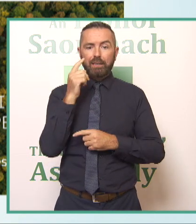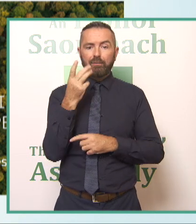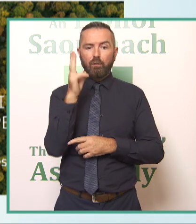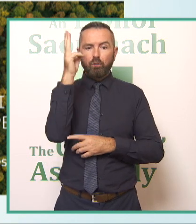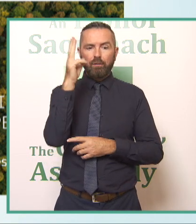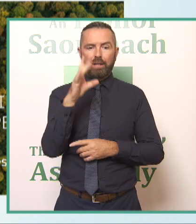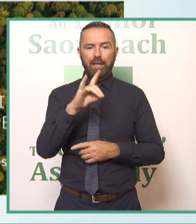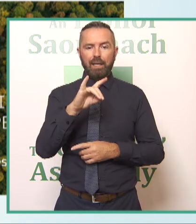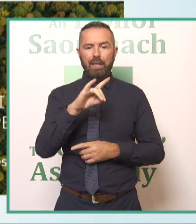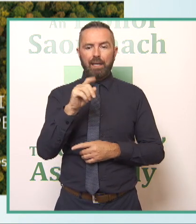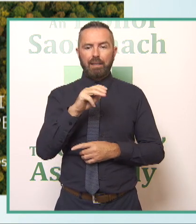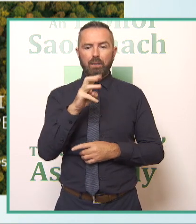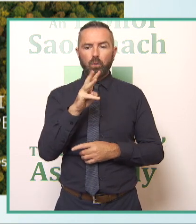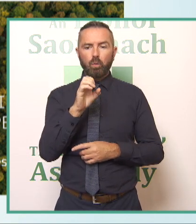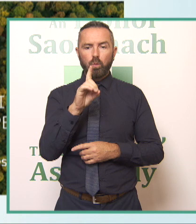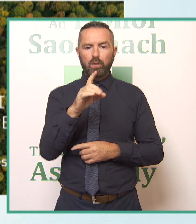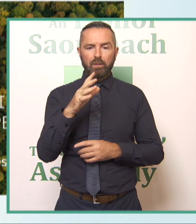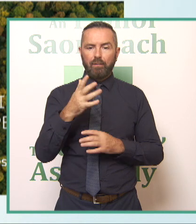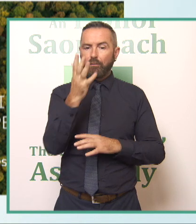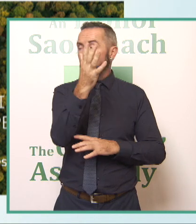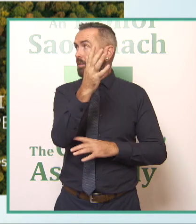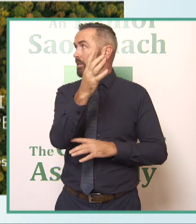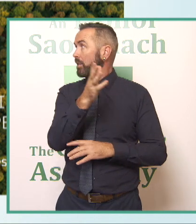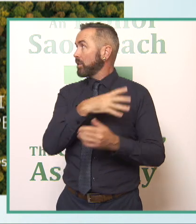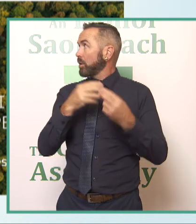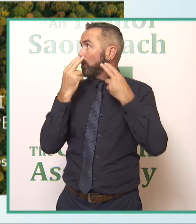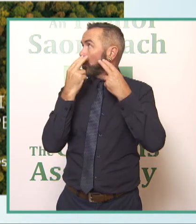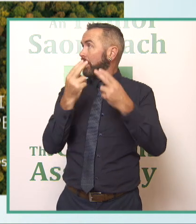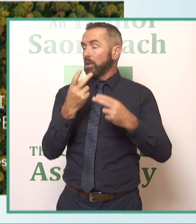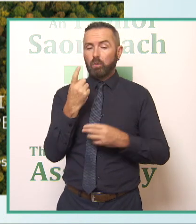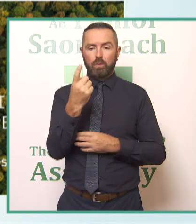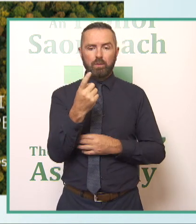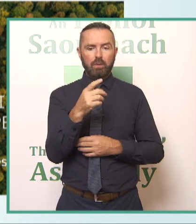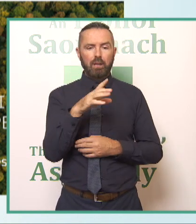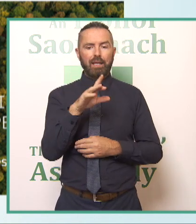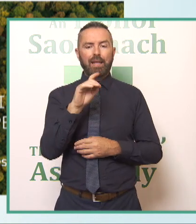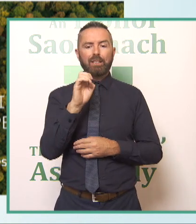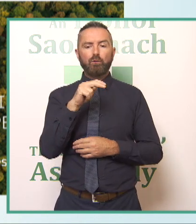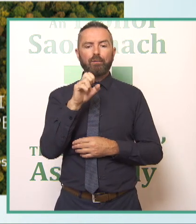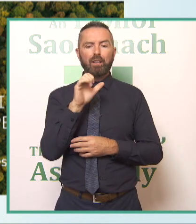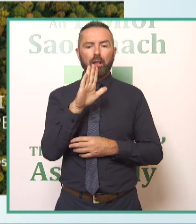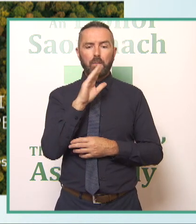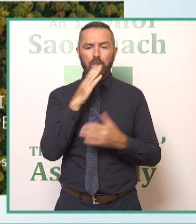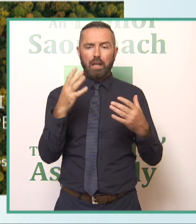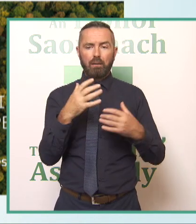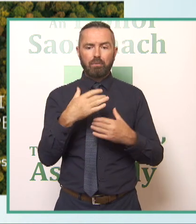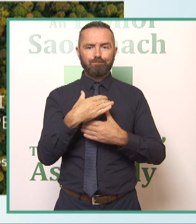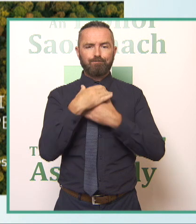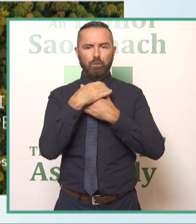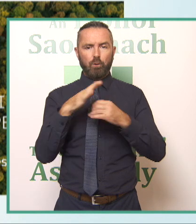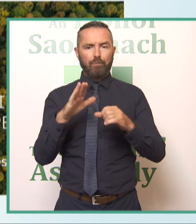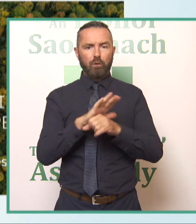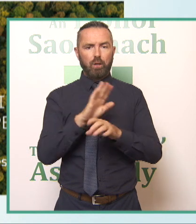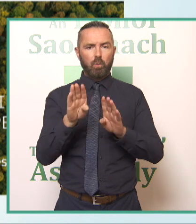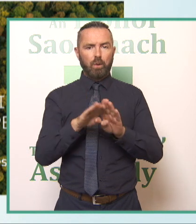in Sligo. This is a very unique forest. It's an alluvial forest. Unfortunately, it has become completely choked with rhododendron.